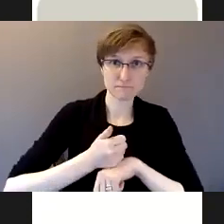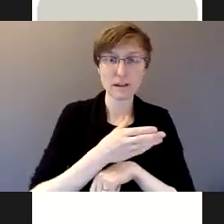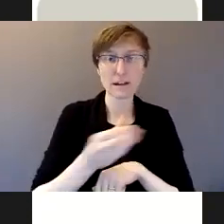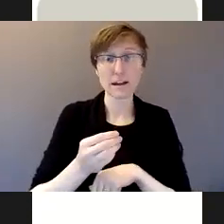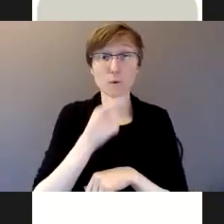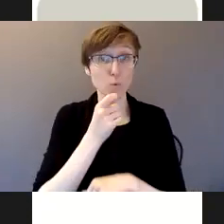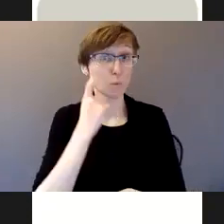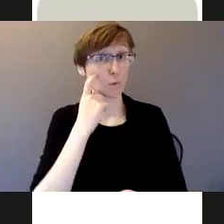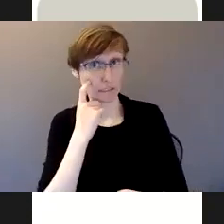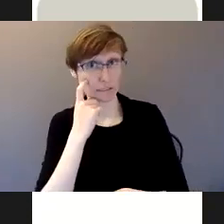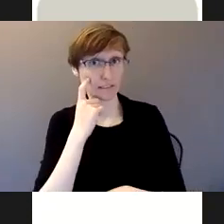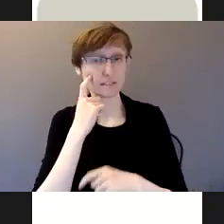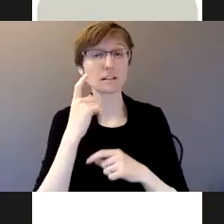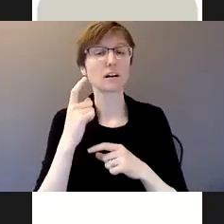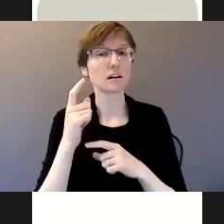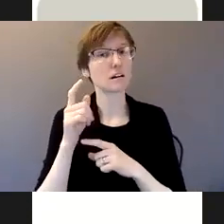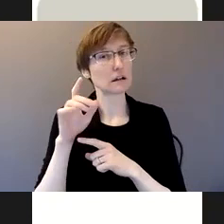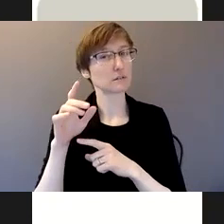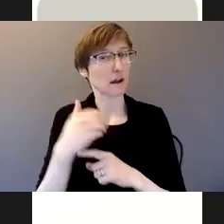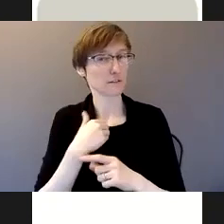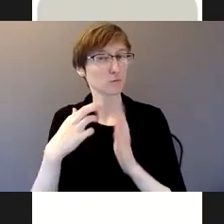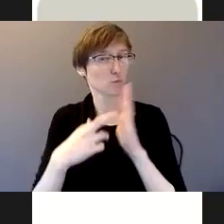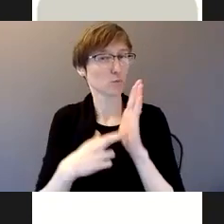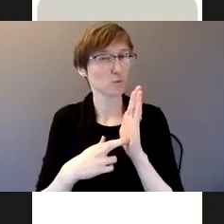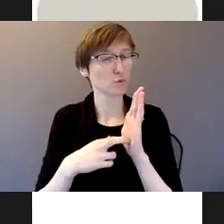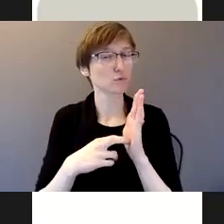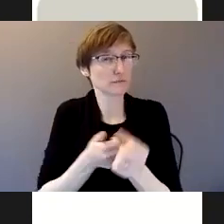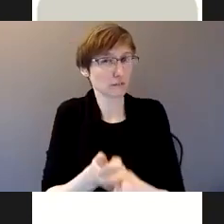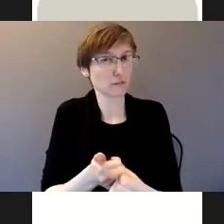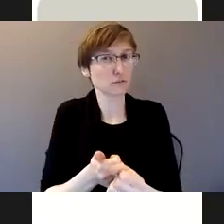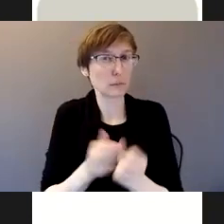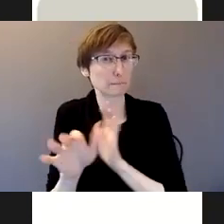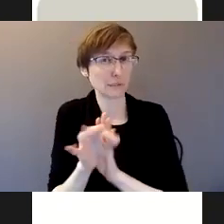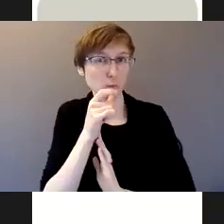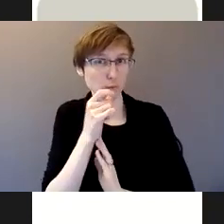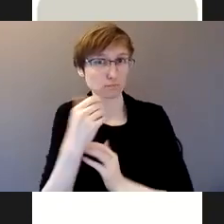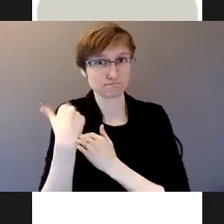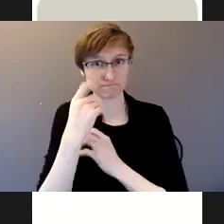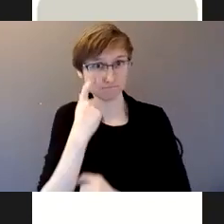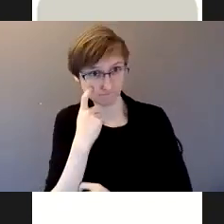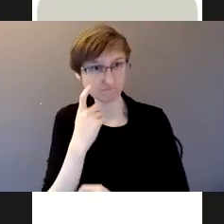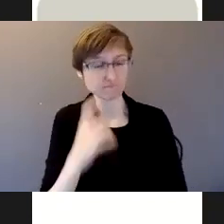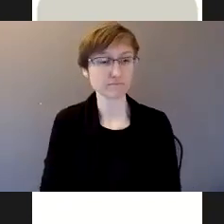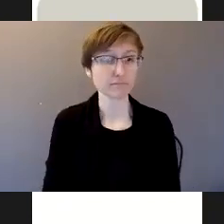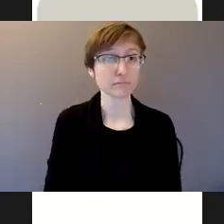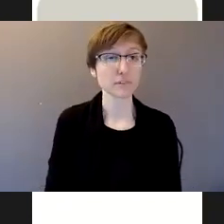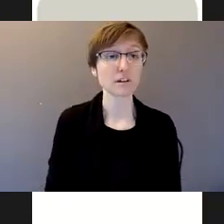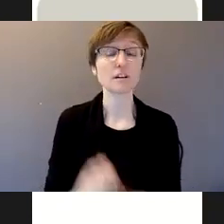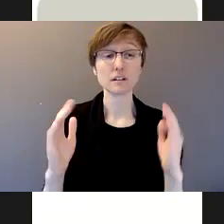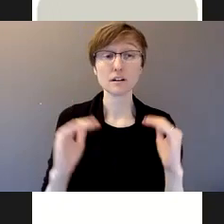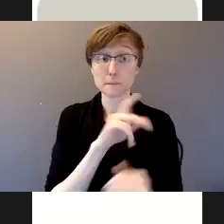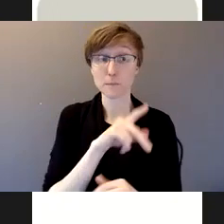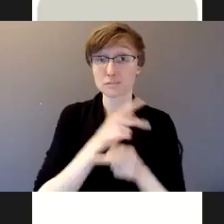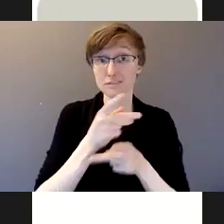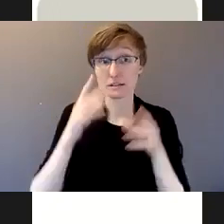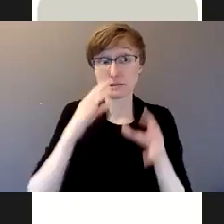So personal care decisions, there's 6 areas: healthcare, food, shelter, clothing, hygiene, and safety. Someone could